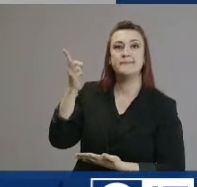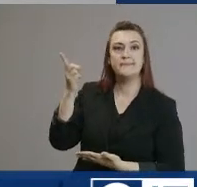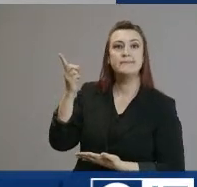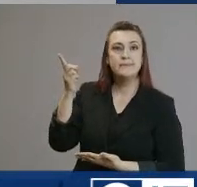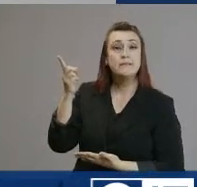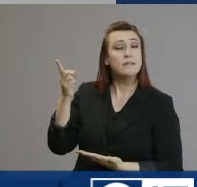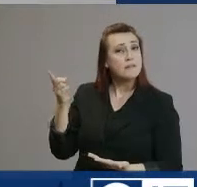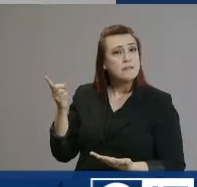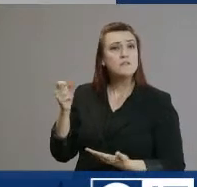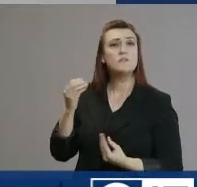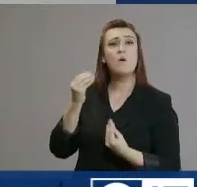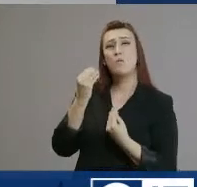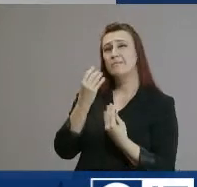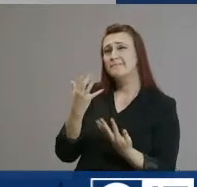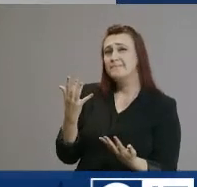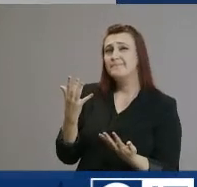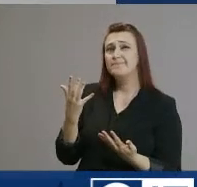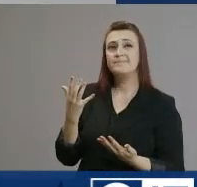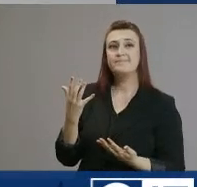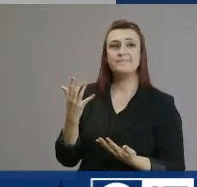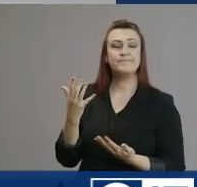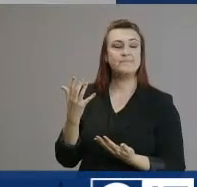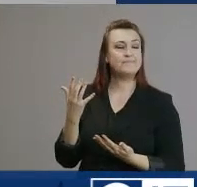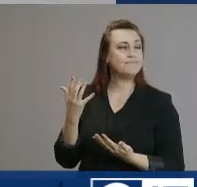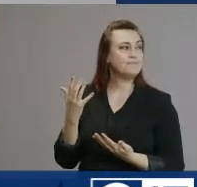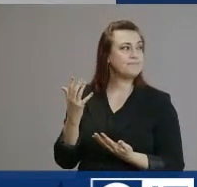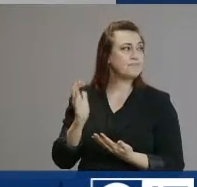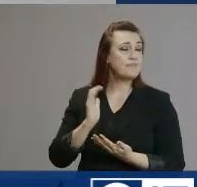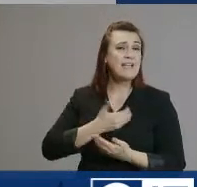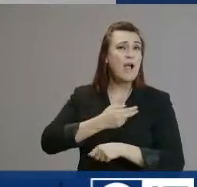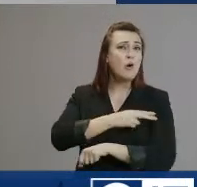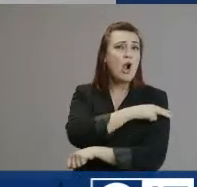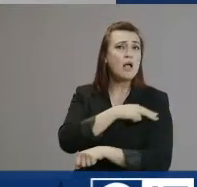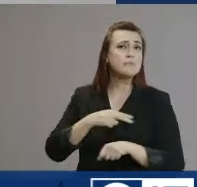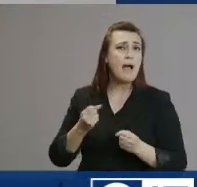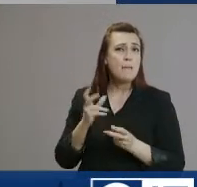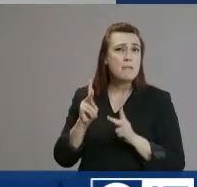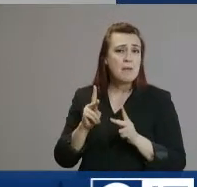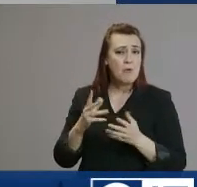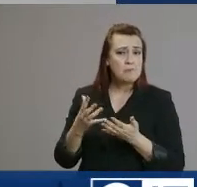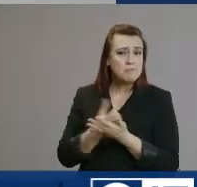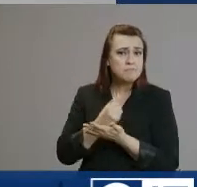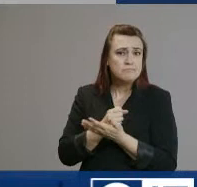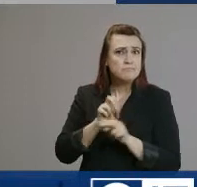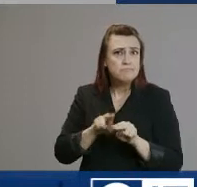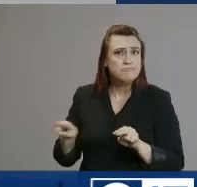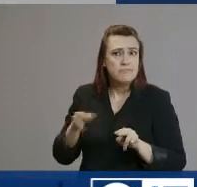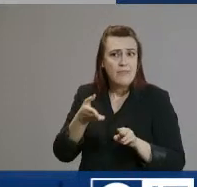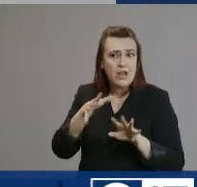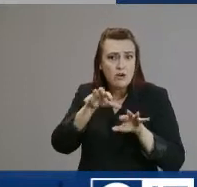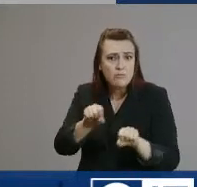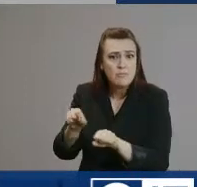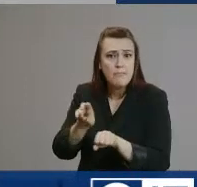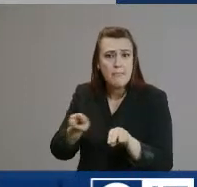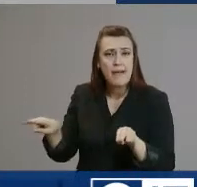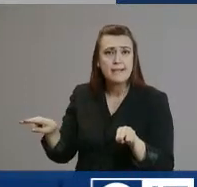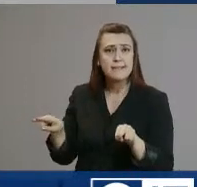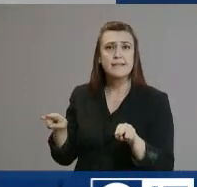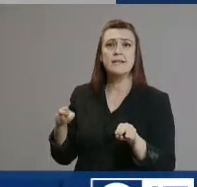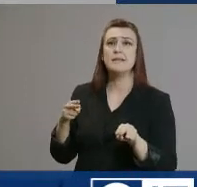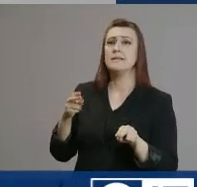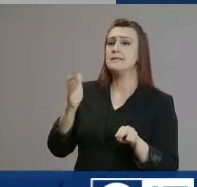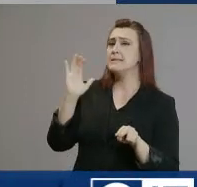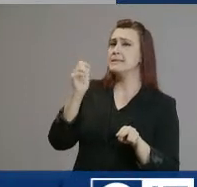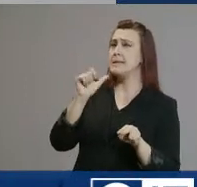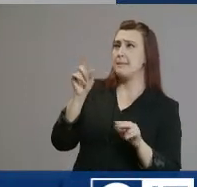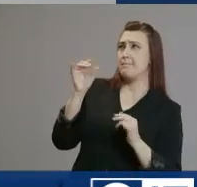be indication in terms of our hospitalizations today that that's where we're headed, we will be prepared for whatever happens to the